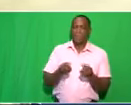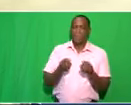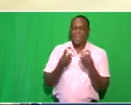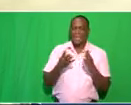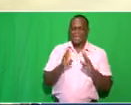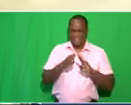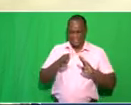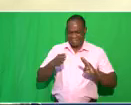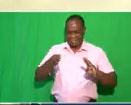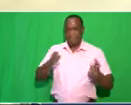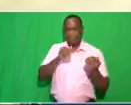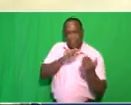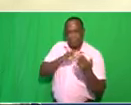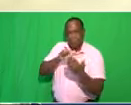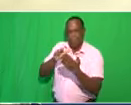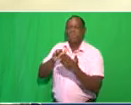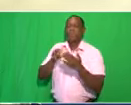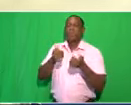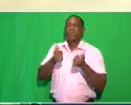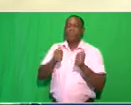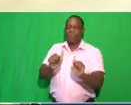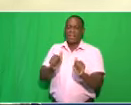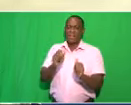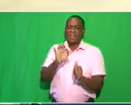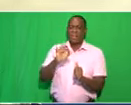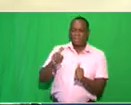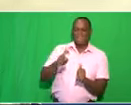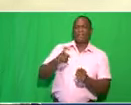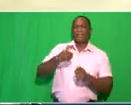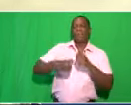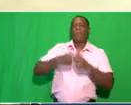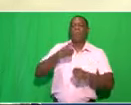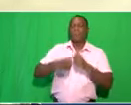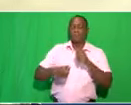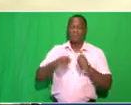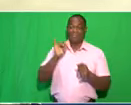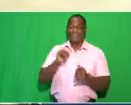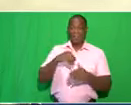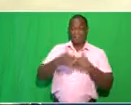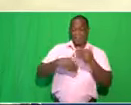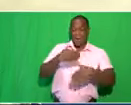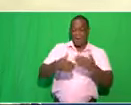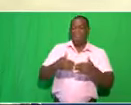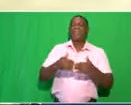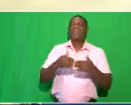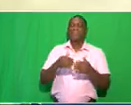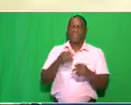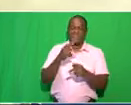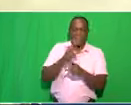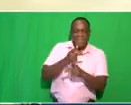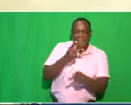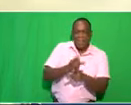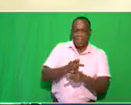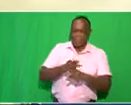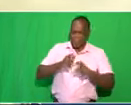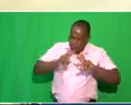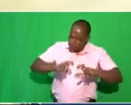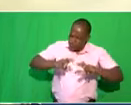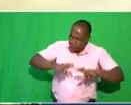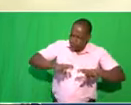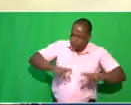often interrelated issues. Our process allows us to carefully deliberate, compare, and weigh policy options